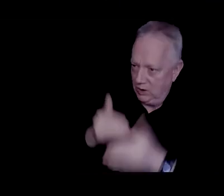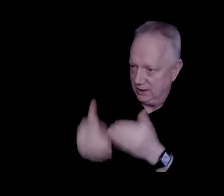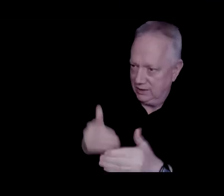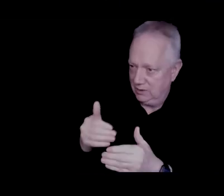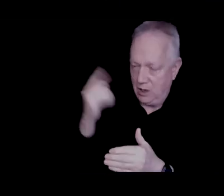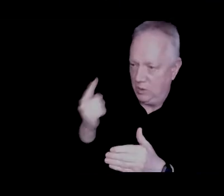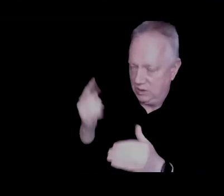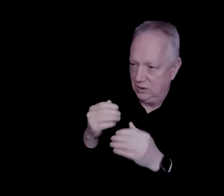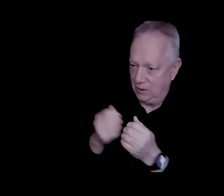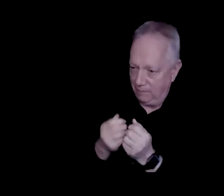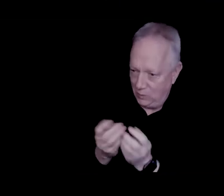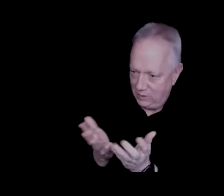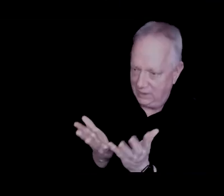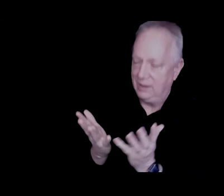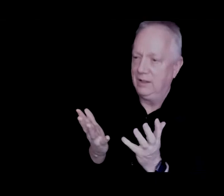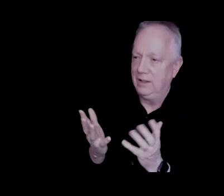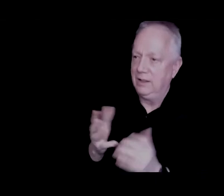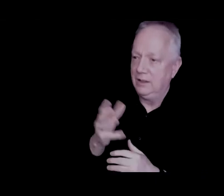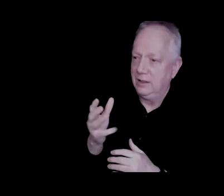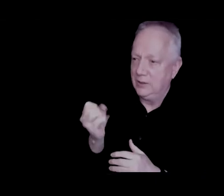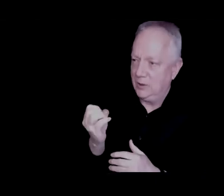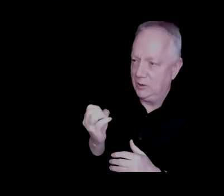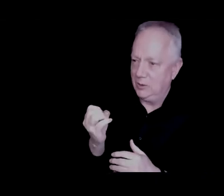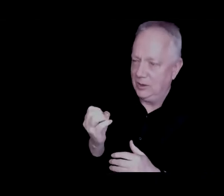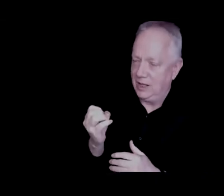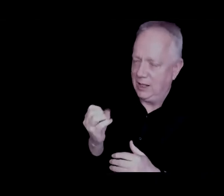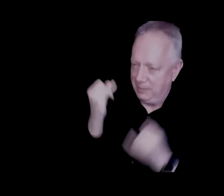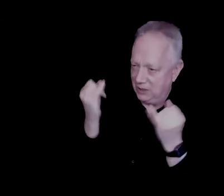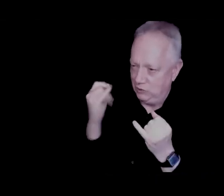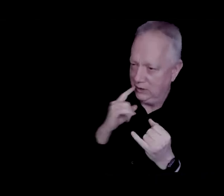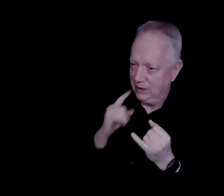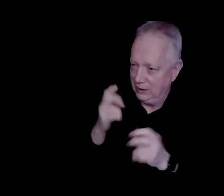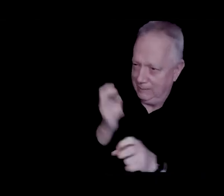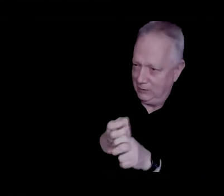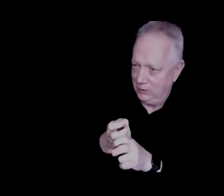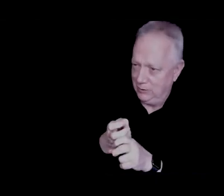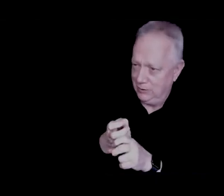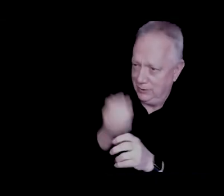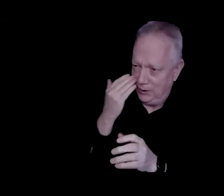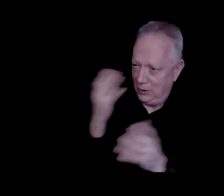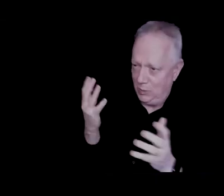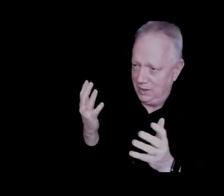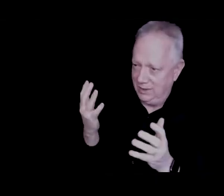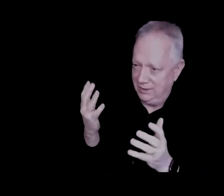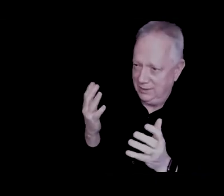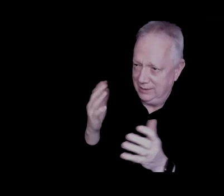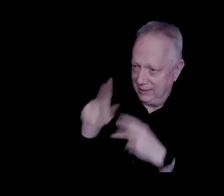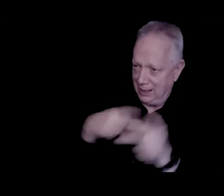always unfolding. So I imagine it's very difficult to know what form it's going to